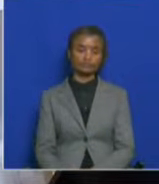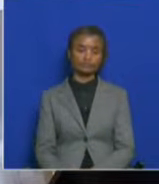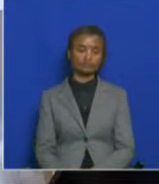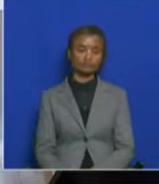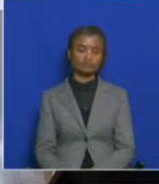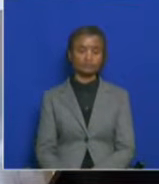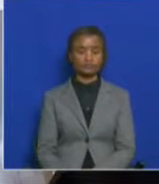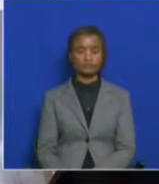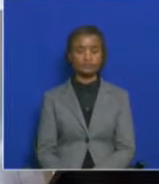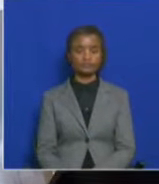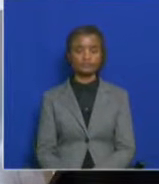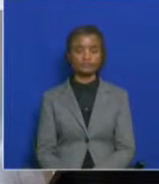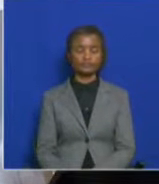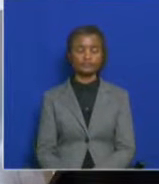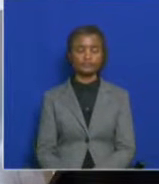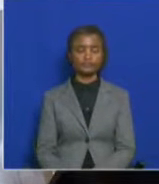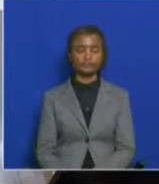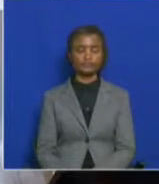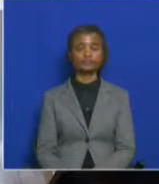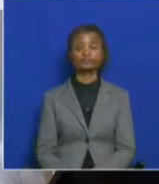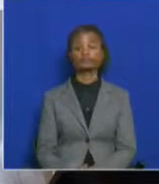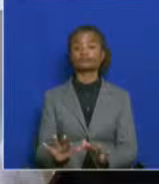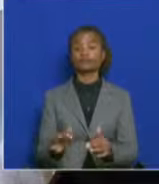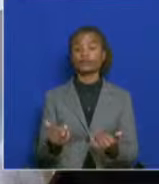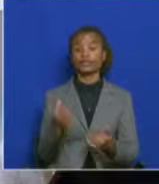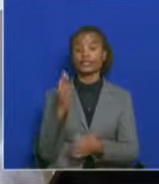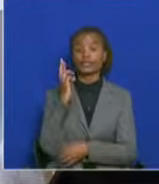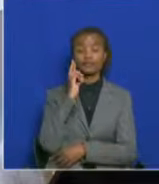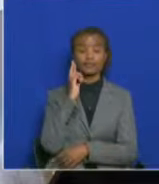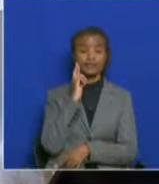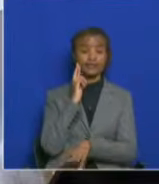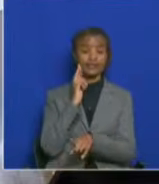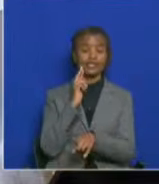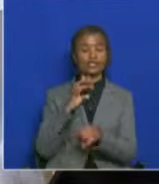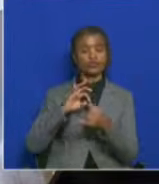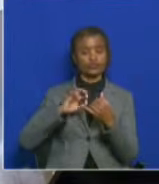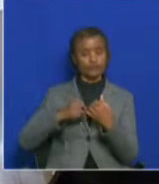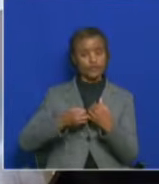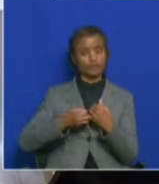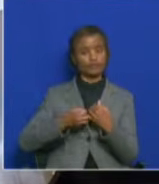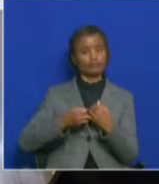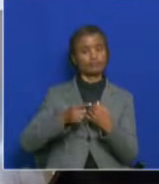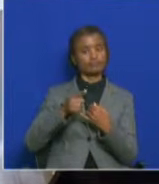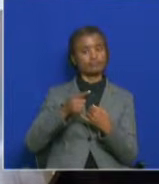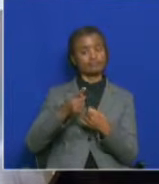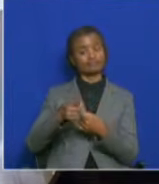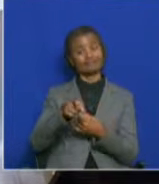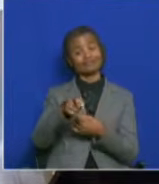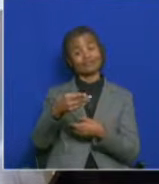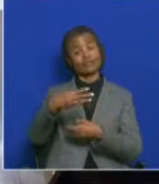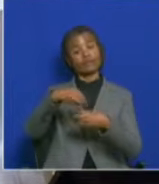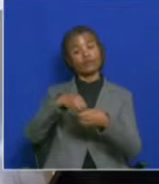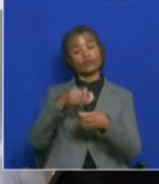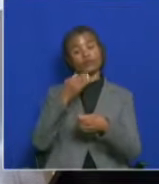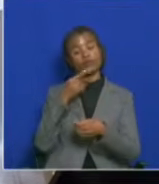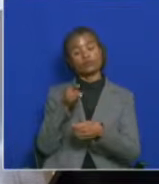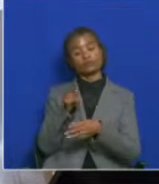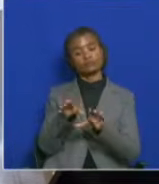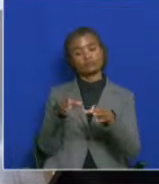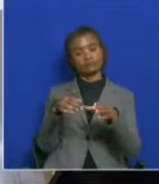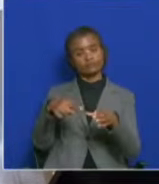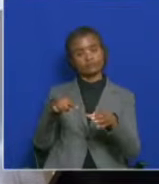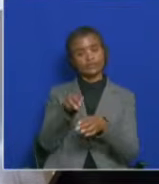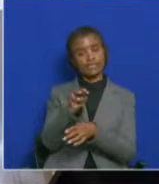Now, remember, it's MTN that they're trying to get as part of the deal here, introduced to